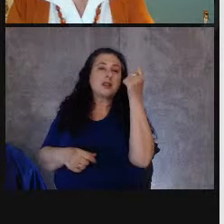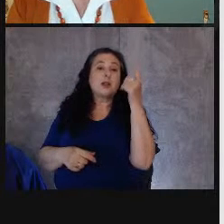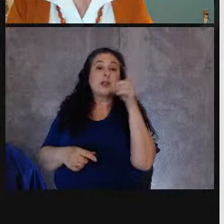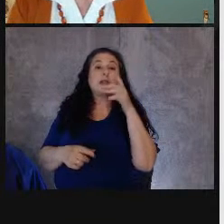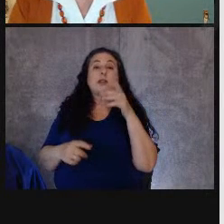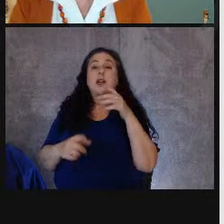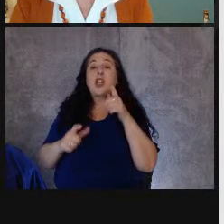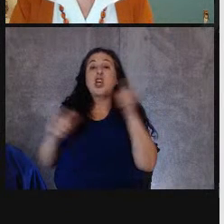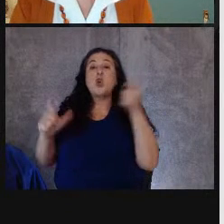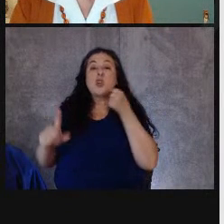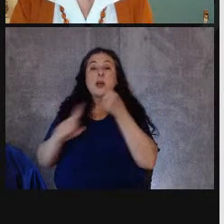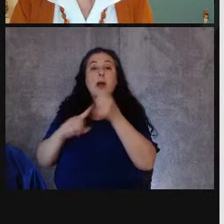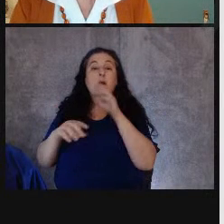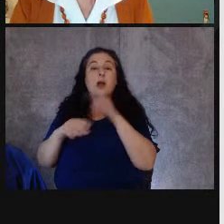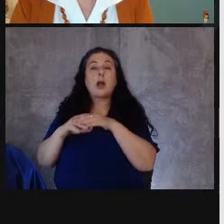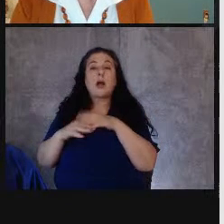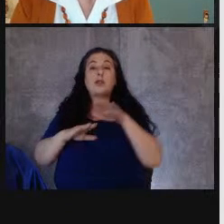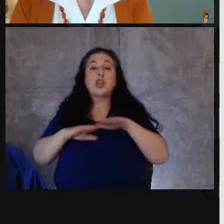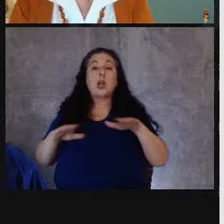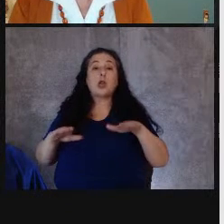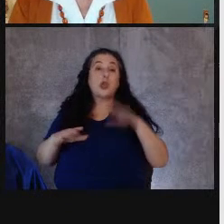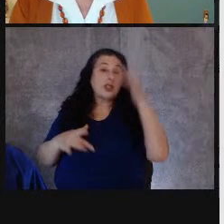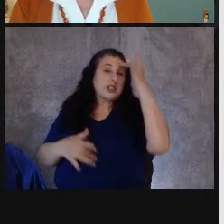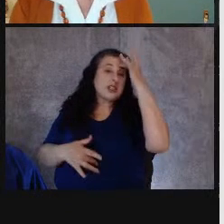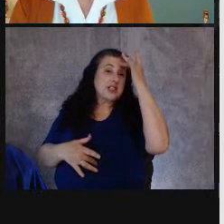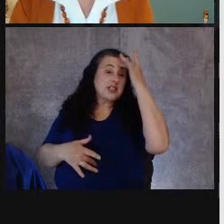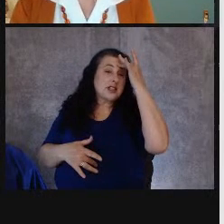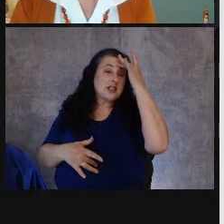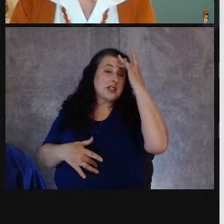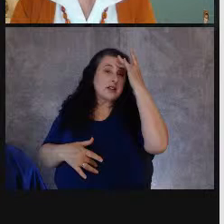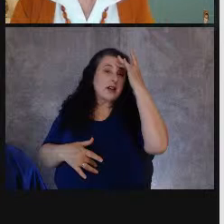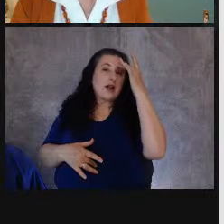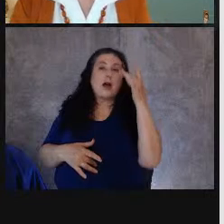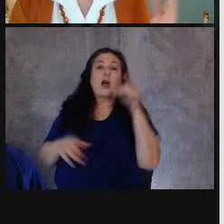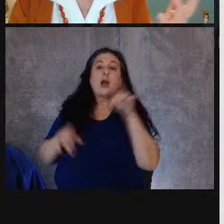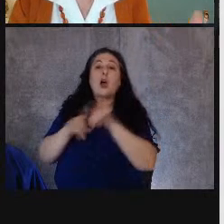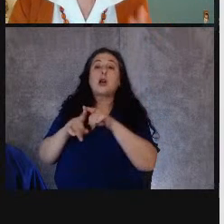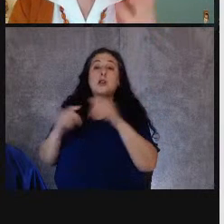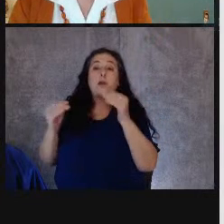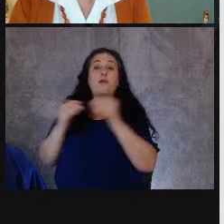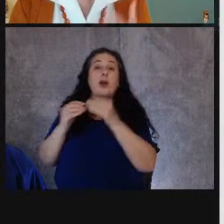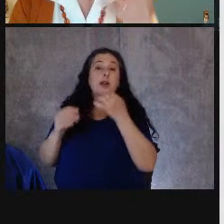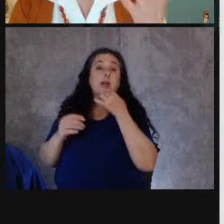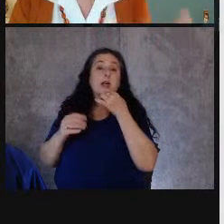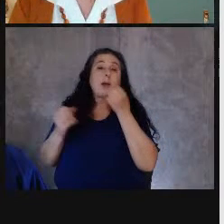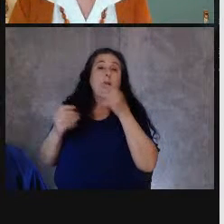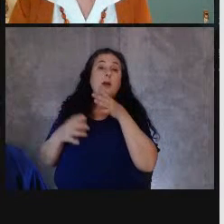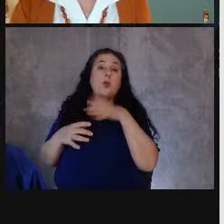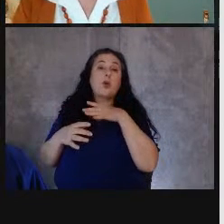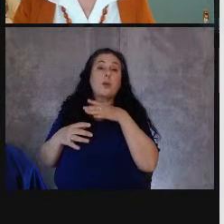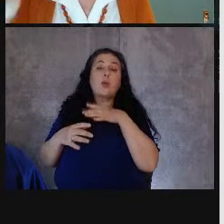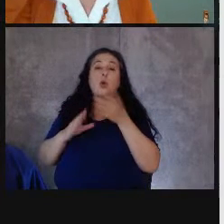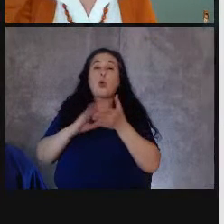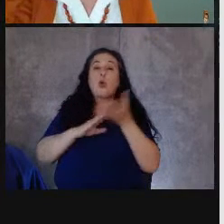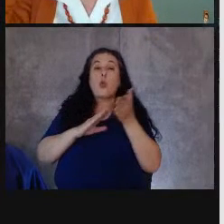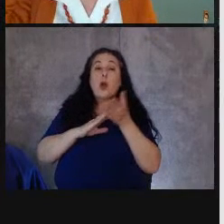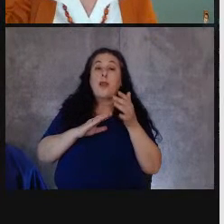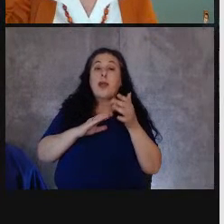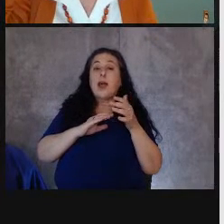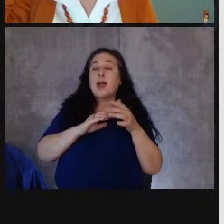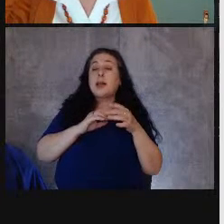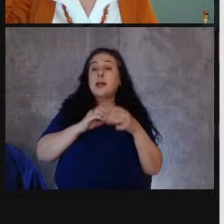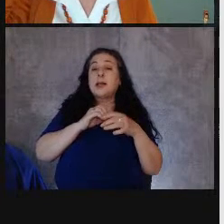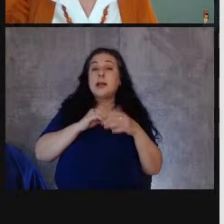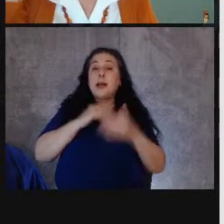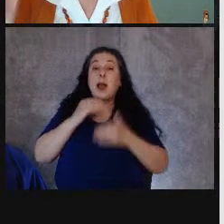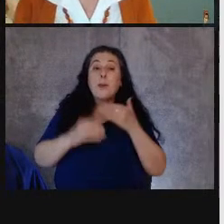impact out there of childhood diseases. I think it's also fair to say that many of the women that were running these campaigns, they were really